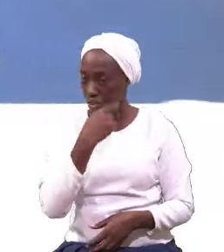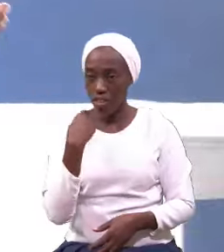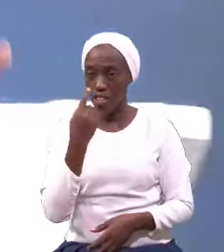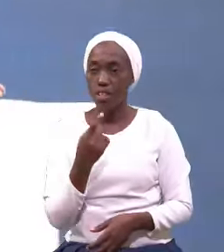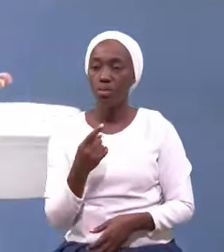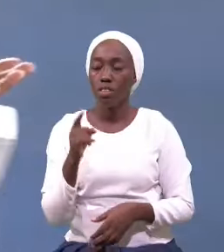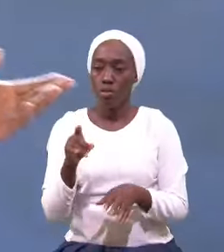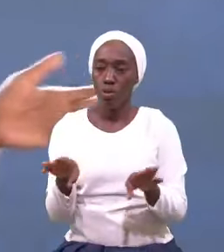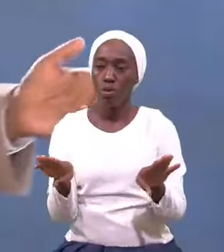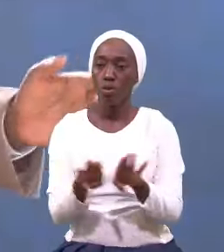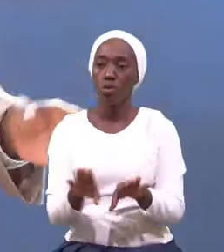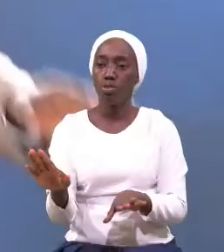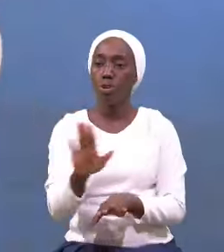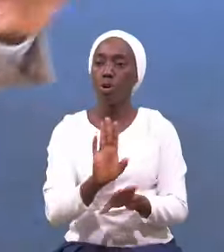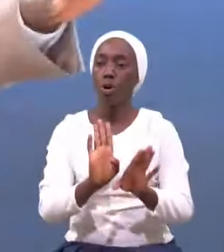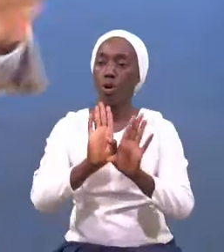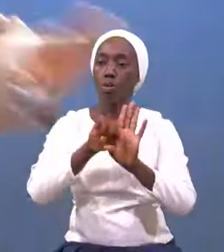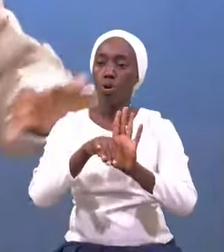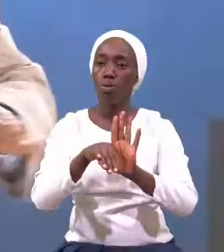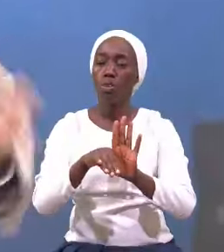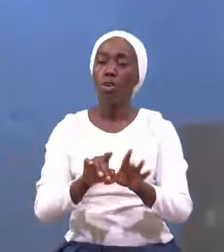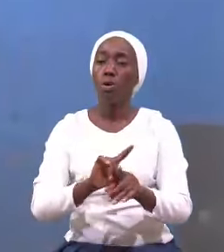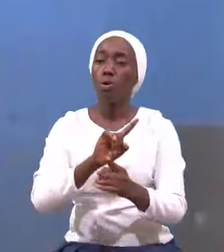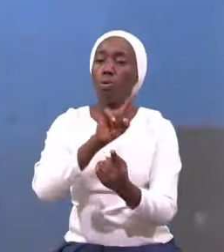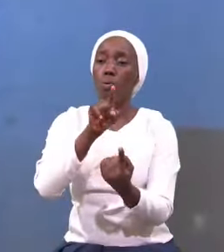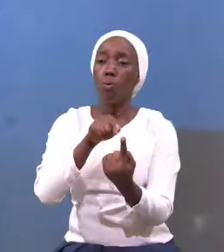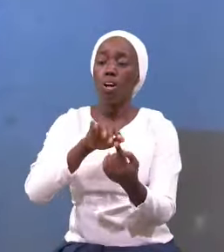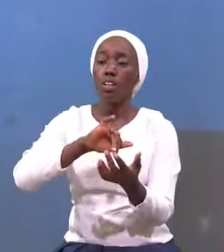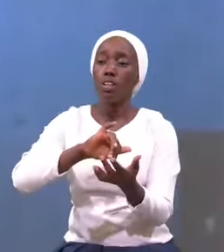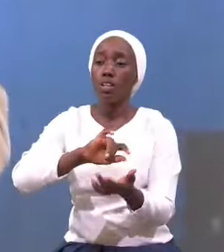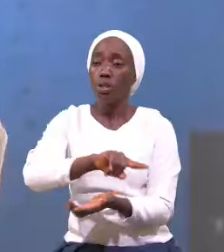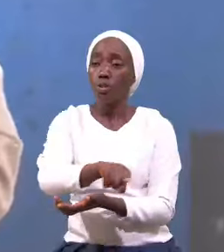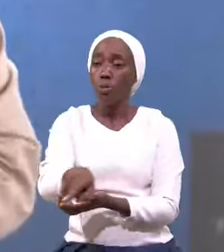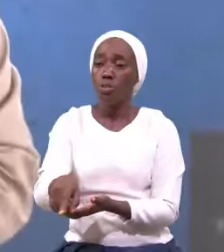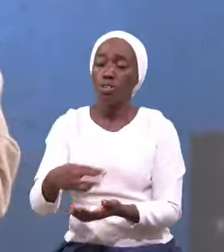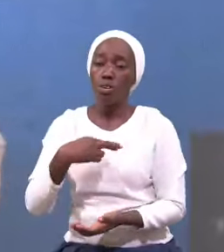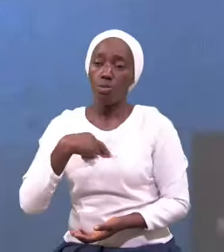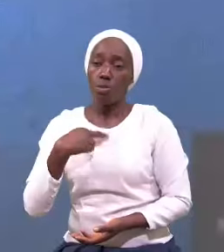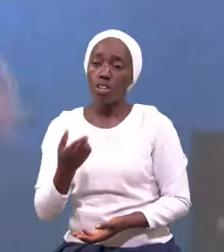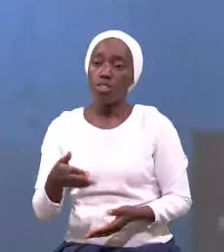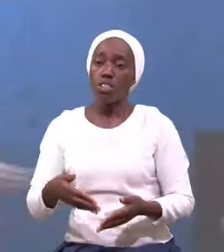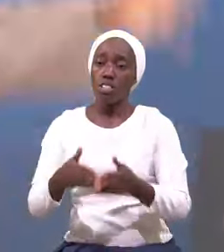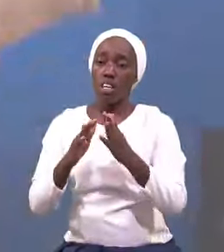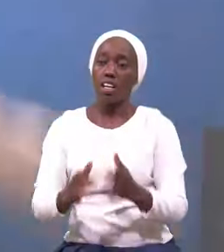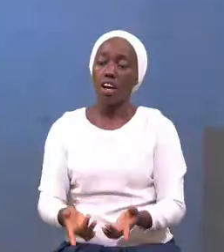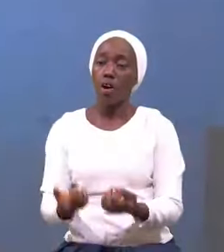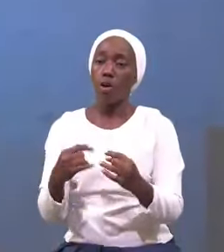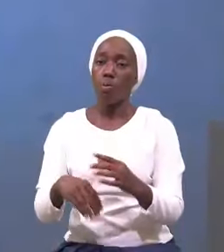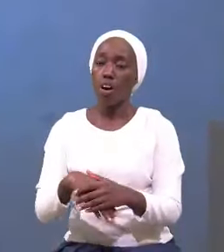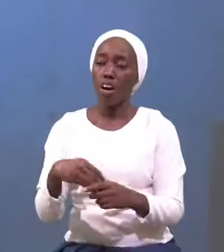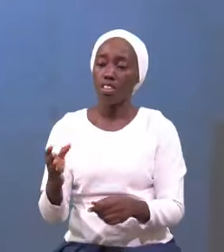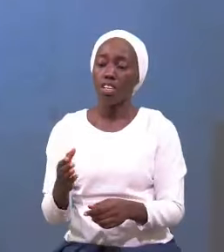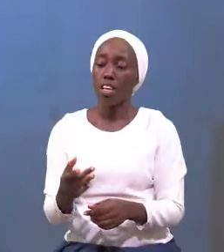lock your door. When those religious leaders get up and they threaten you, you